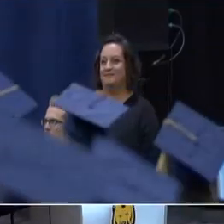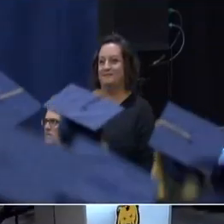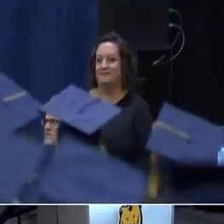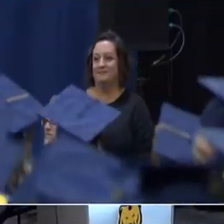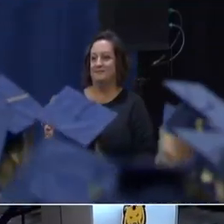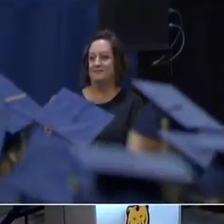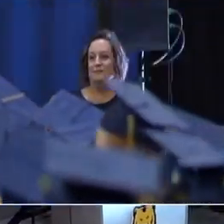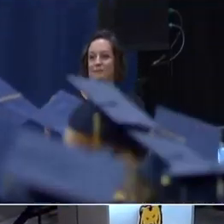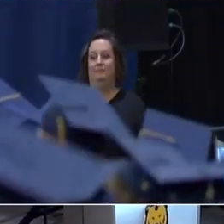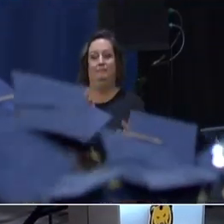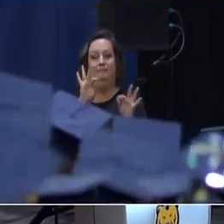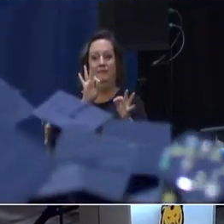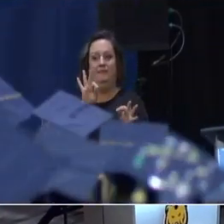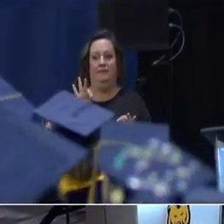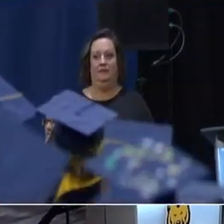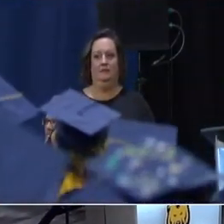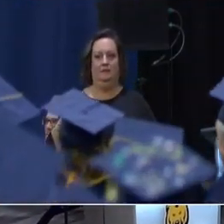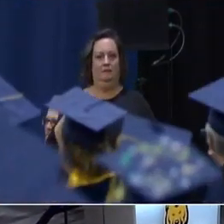All right, perfect.